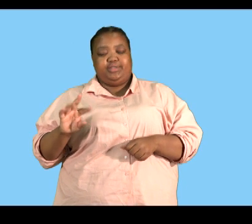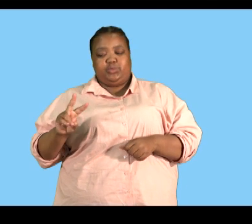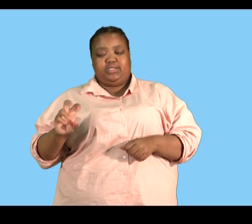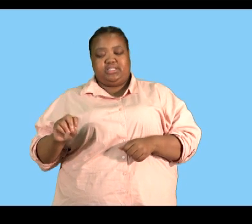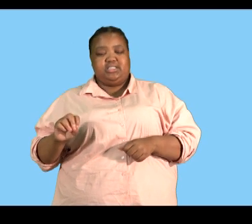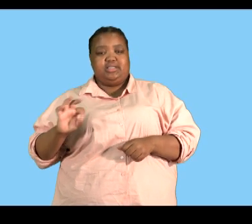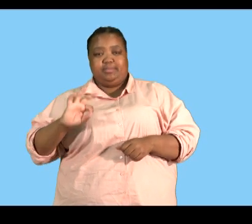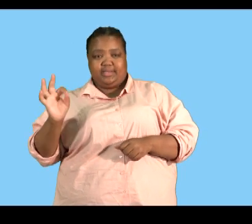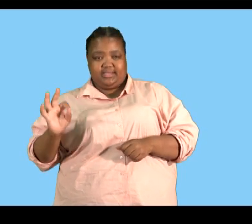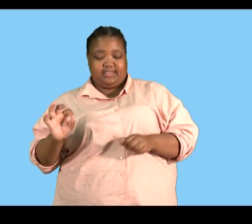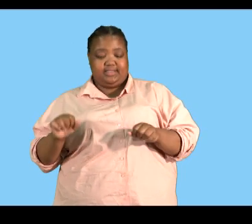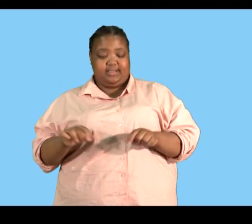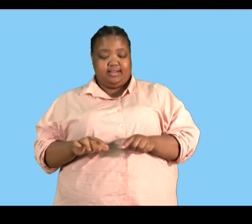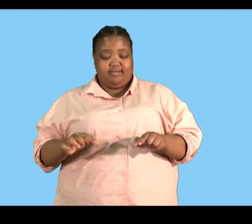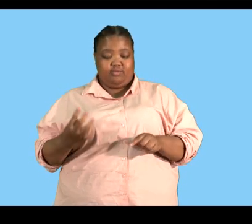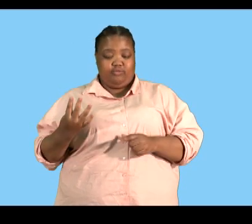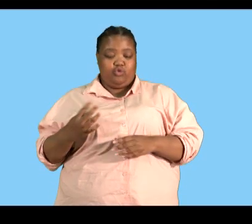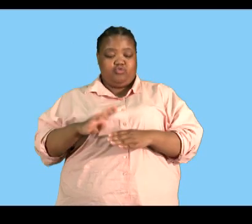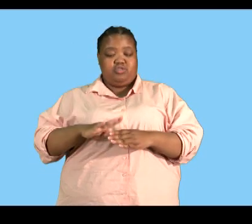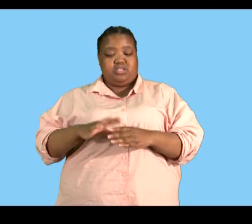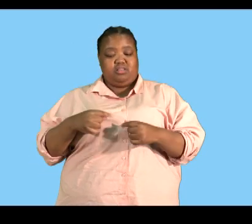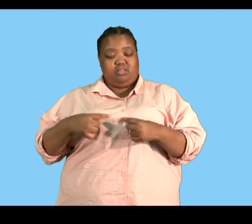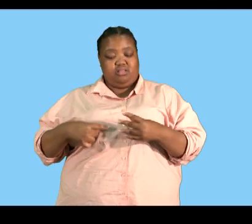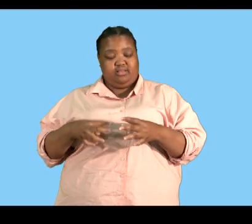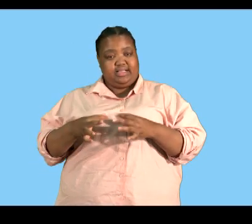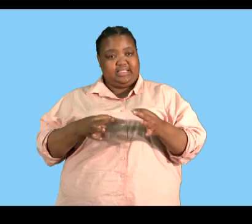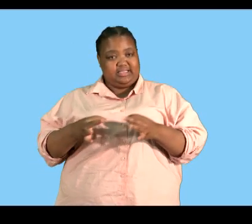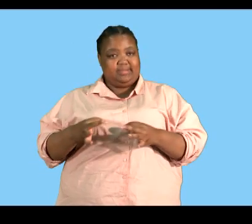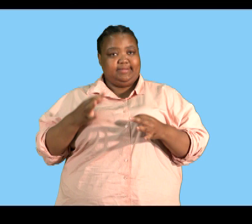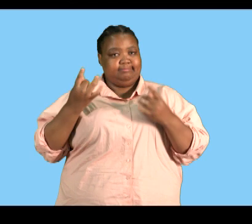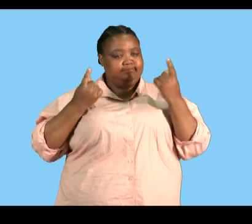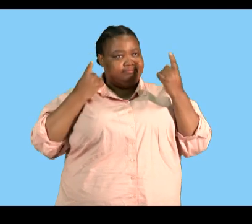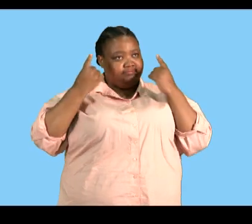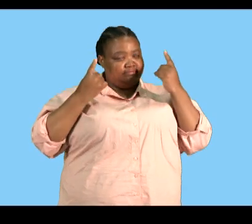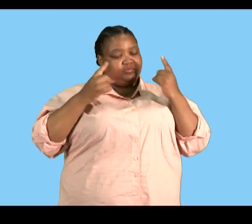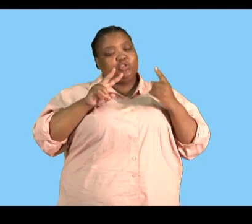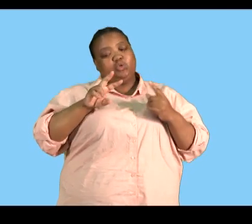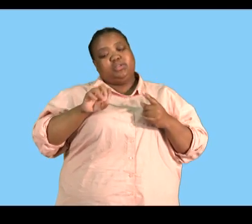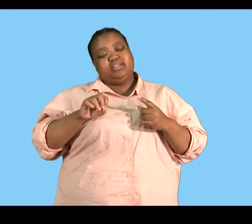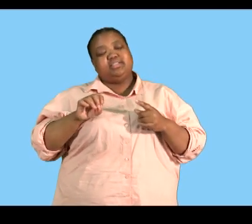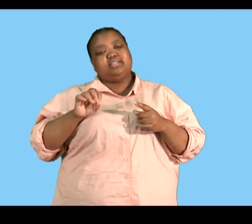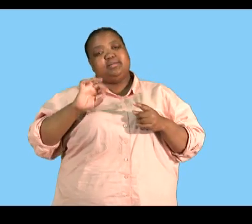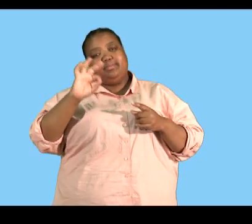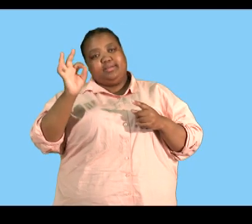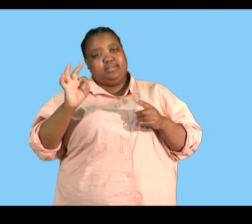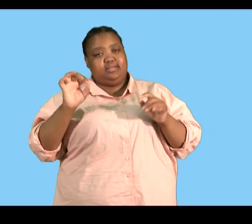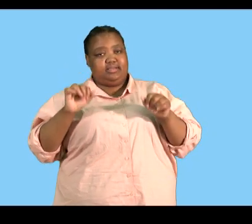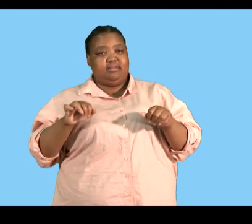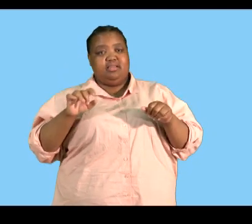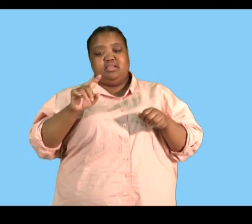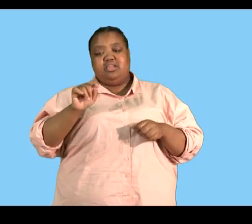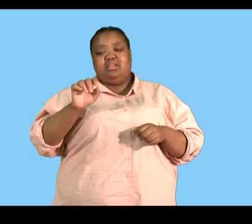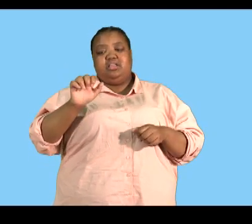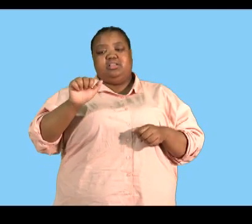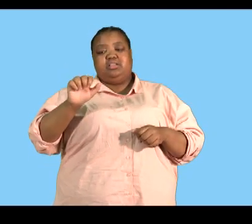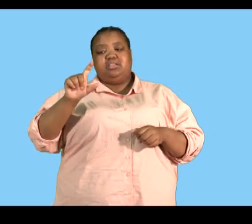level 4, reasoning and reflecting, it could also be 20%. And explaining these